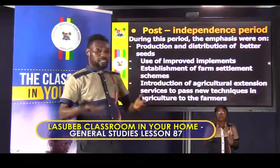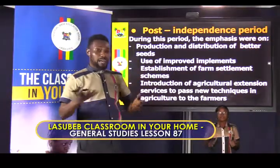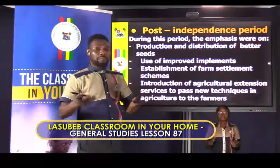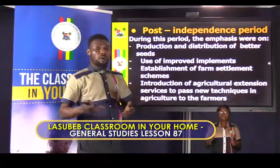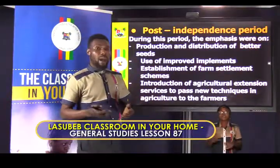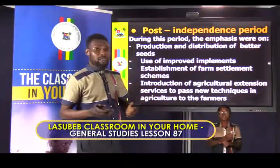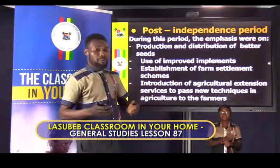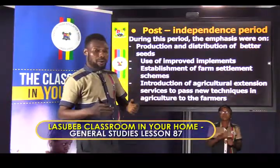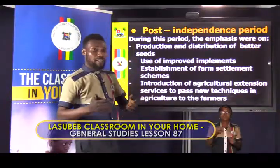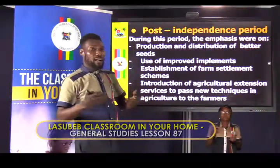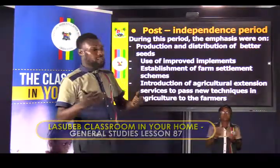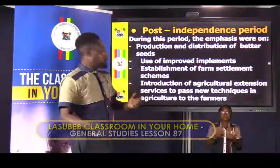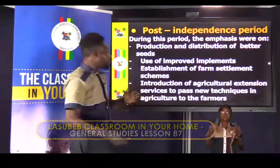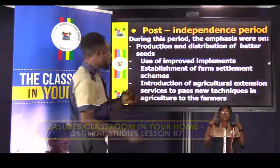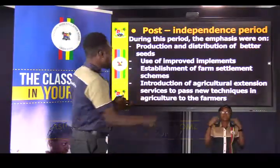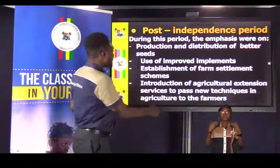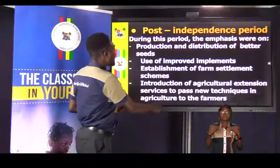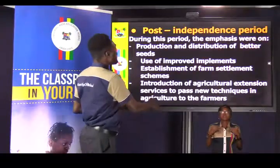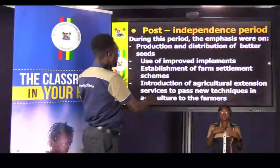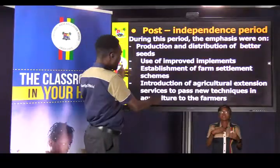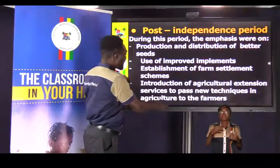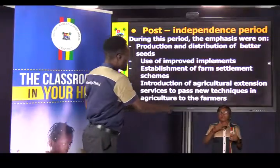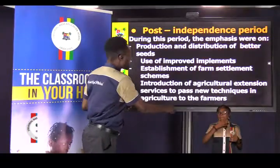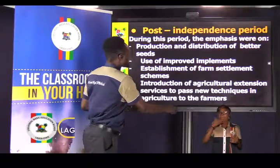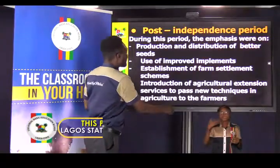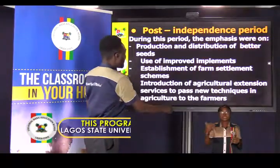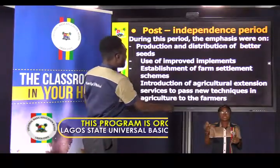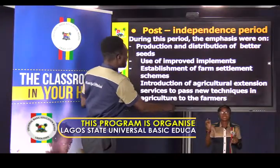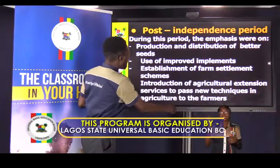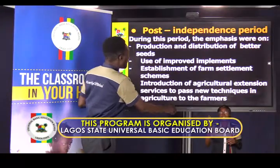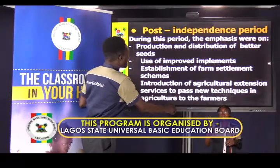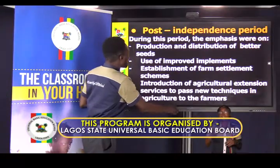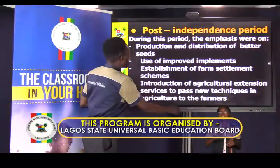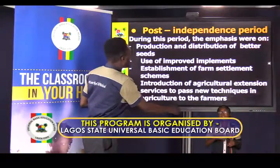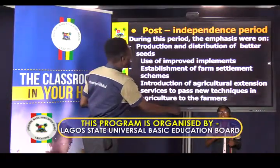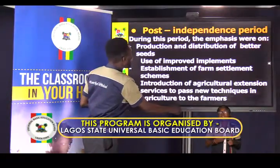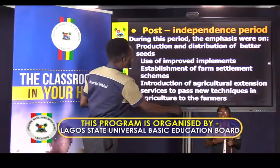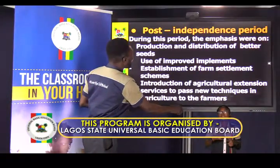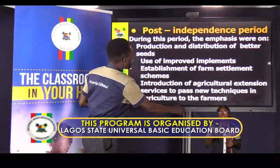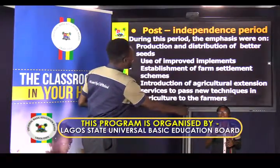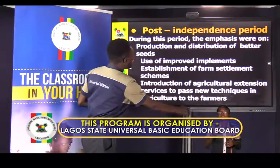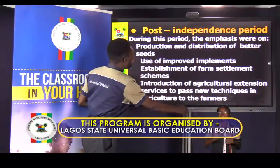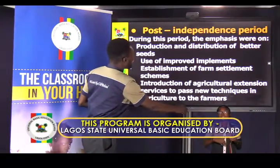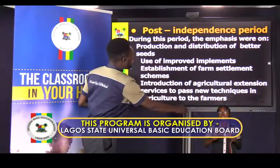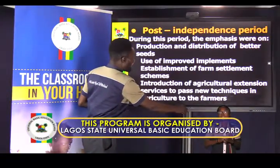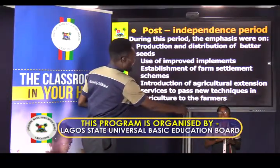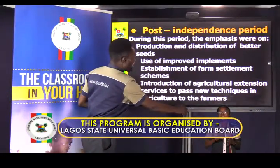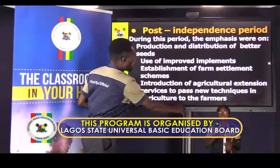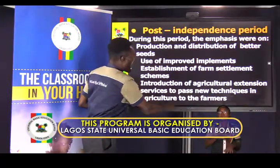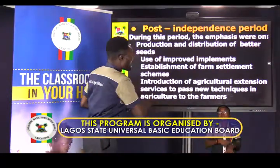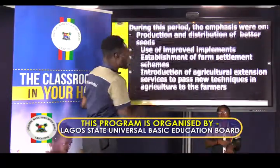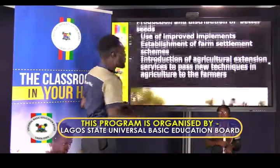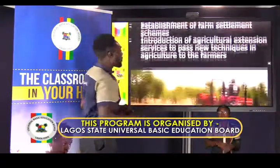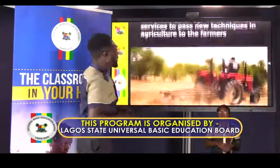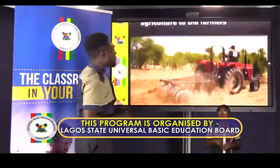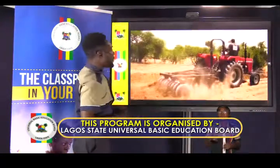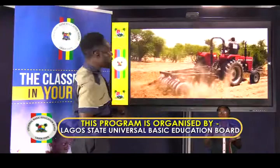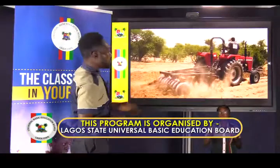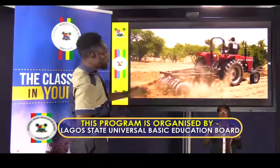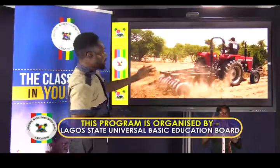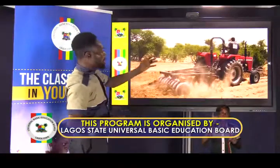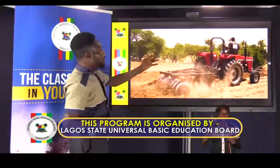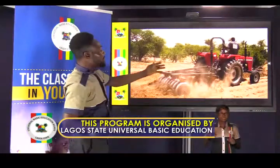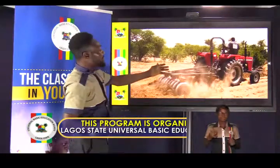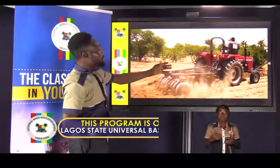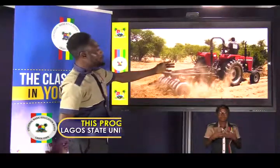farmers gained more experience and were doing things better than during pre-colonial period and colonial